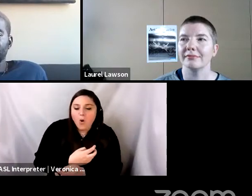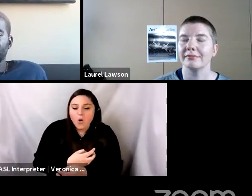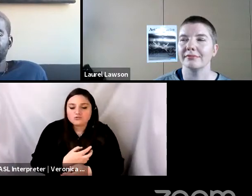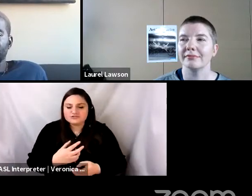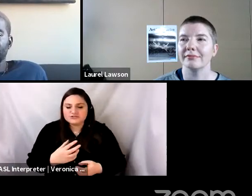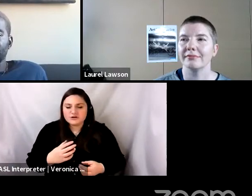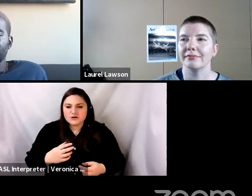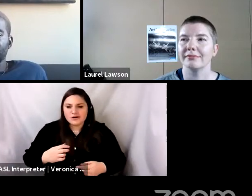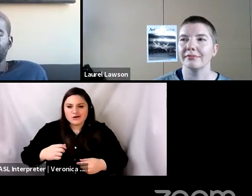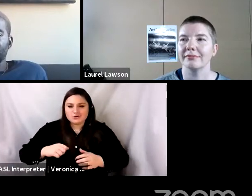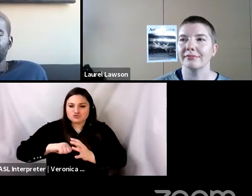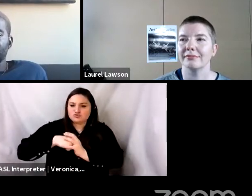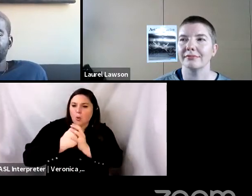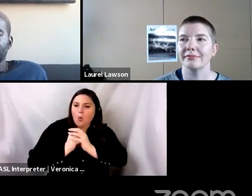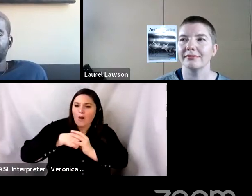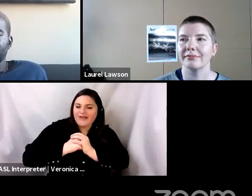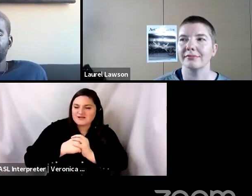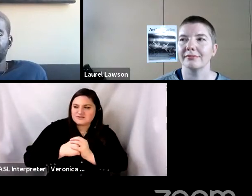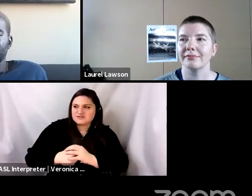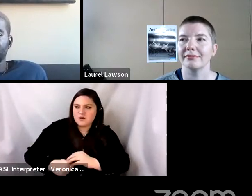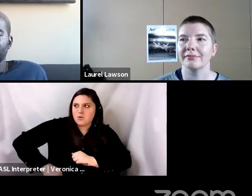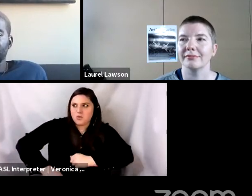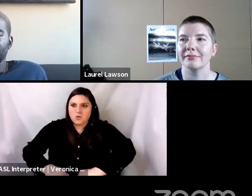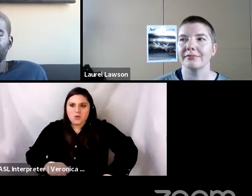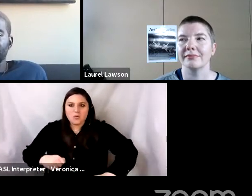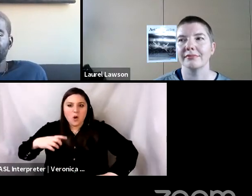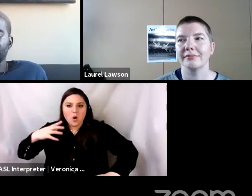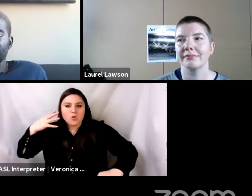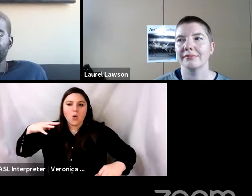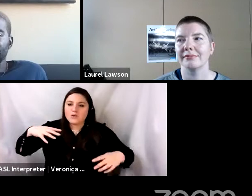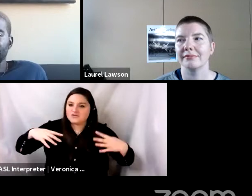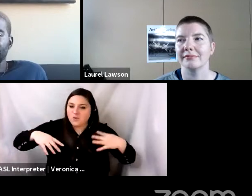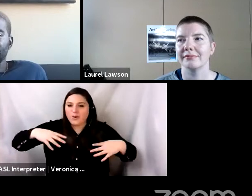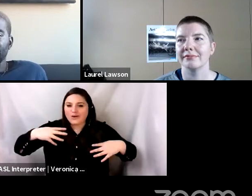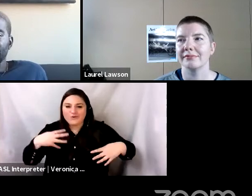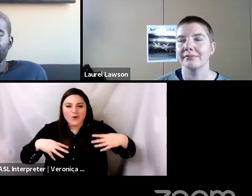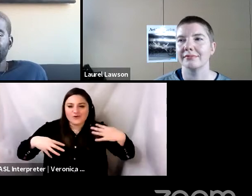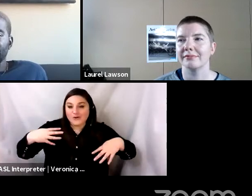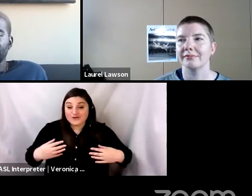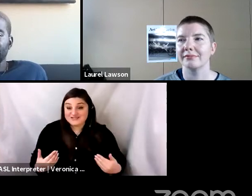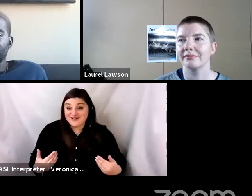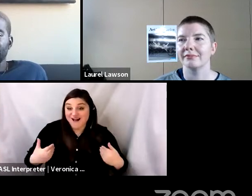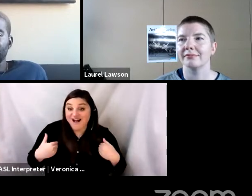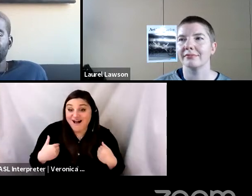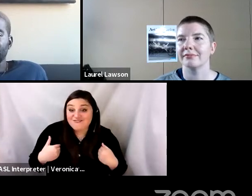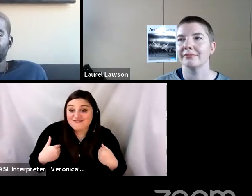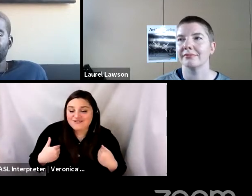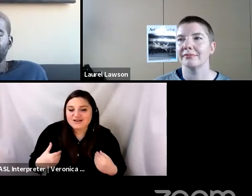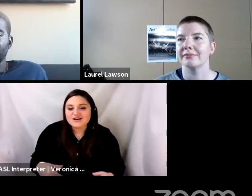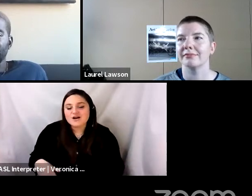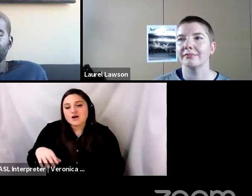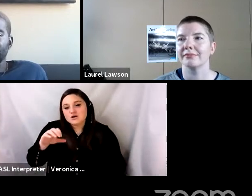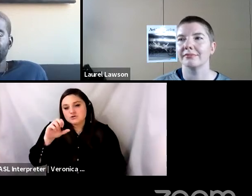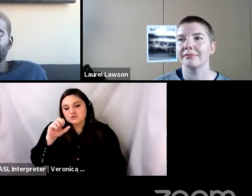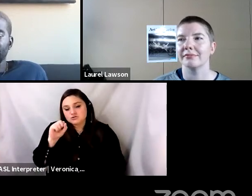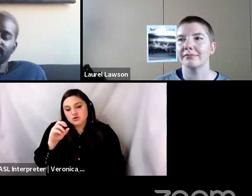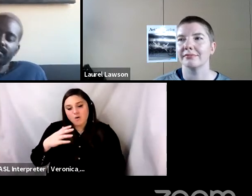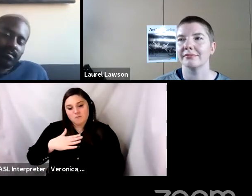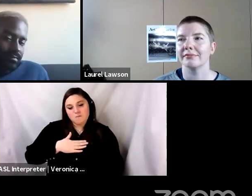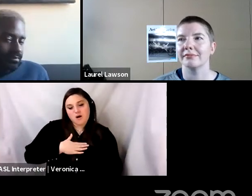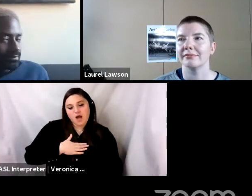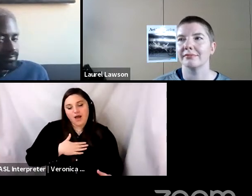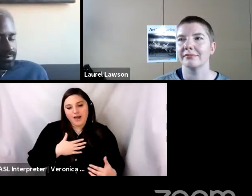a lot of what I experience is very much in movement is